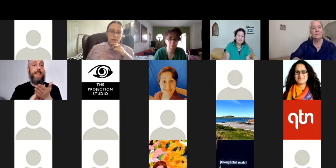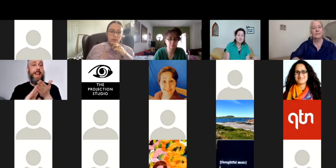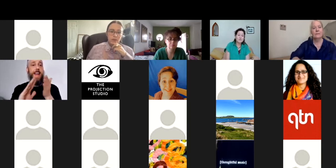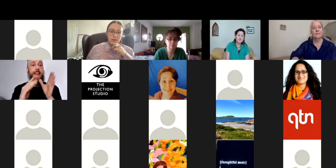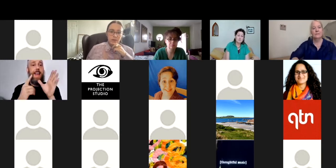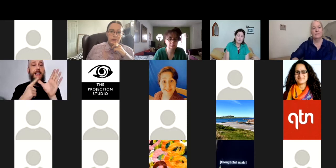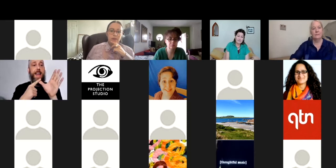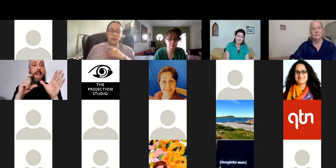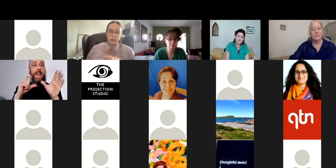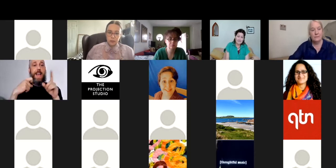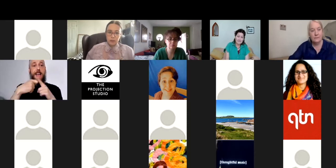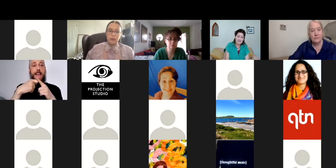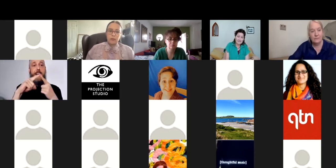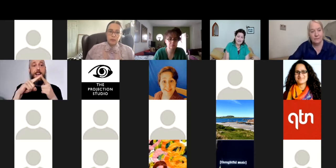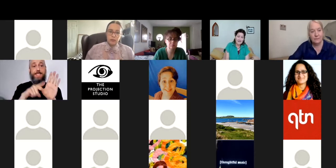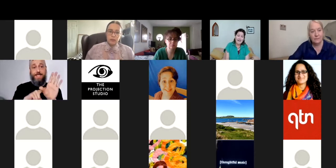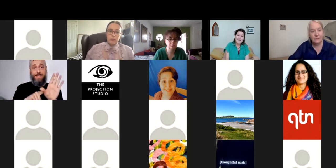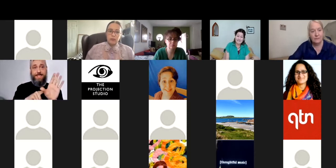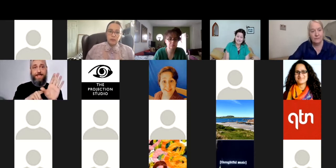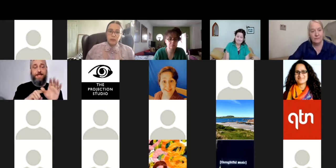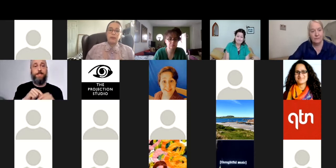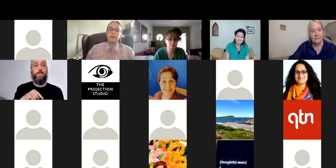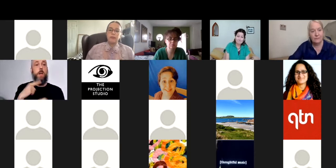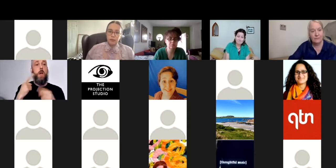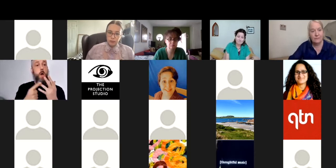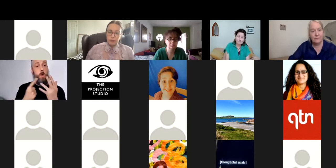they have a studio that's based in Hackney.